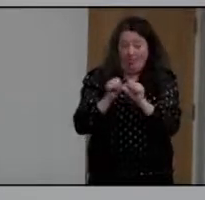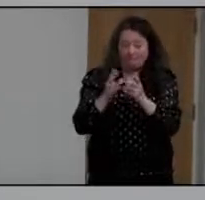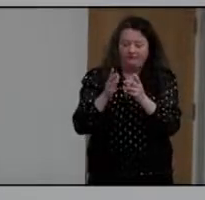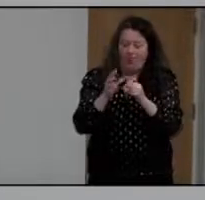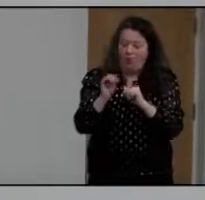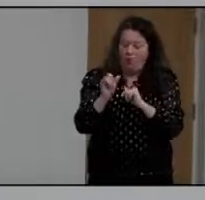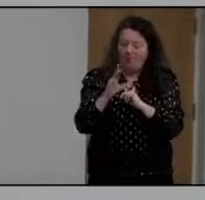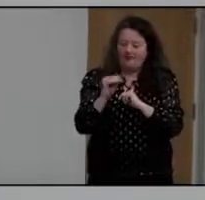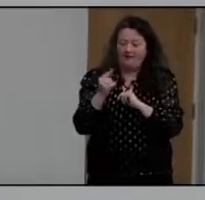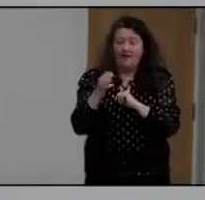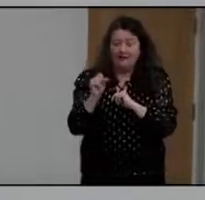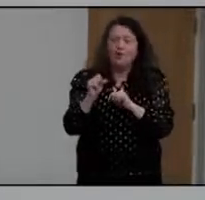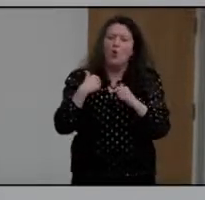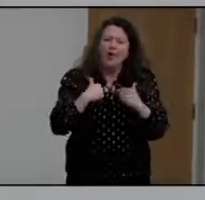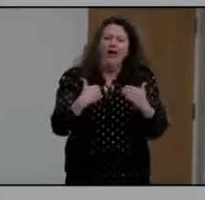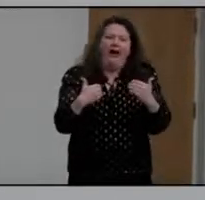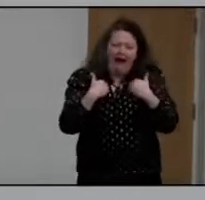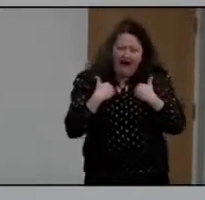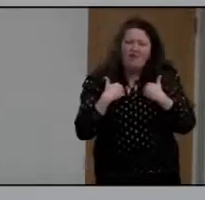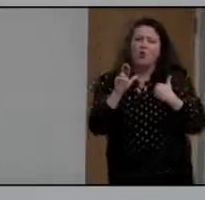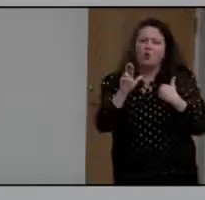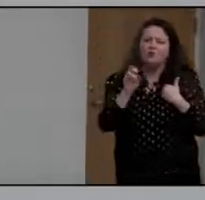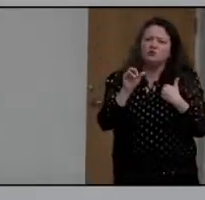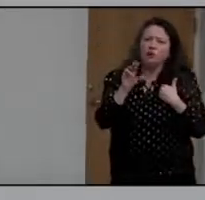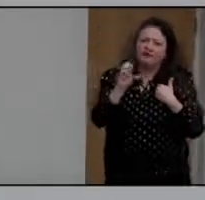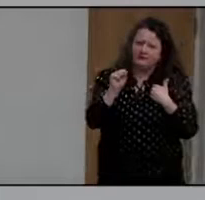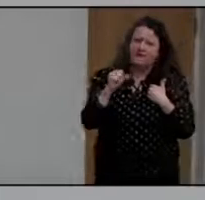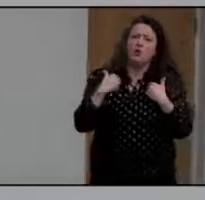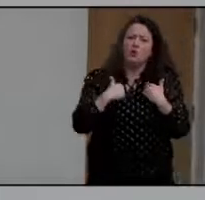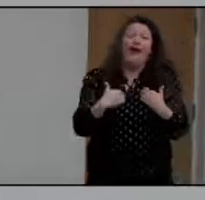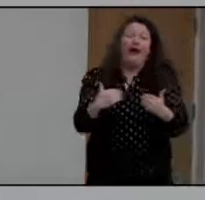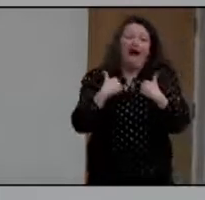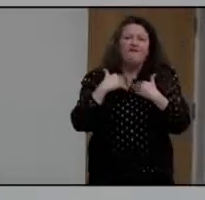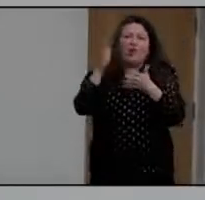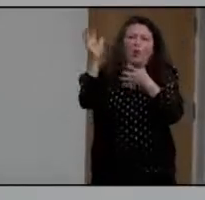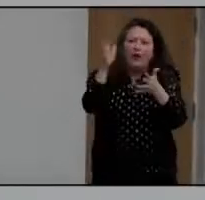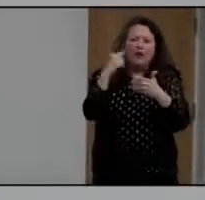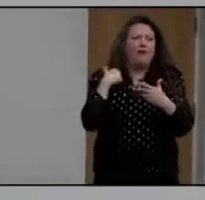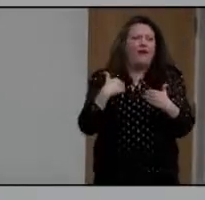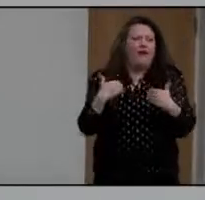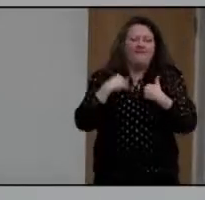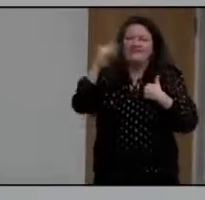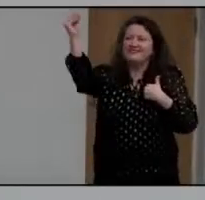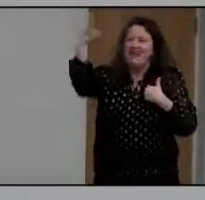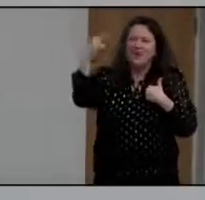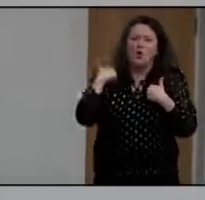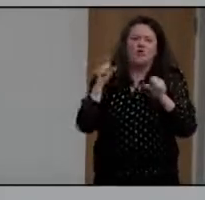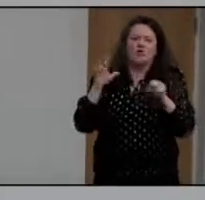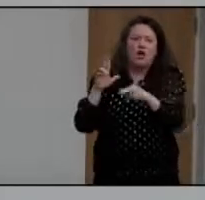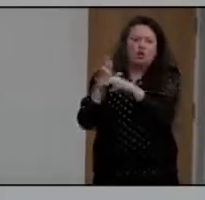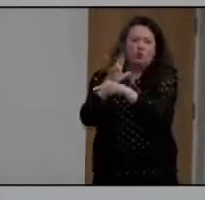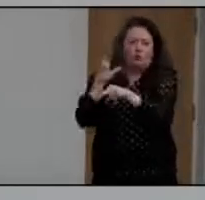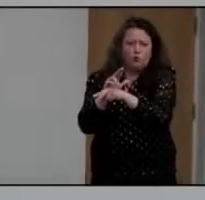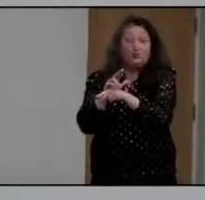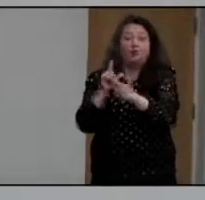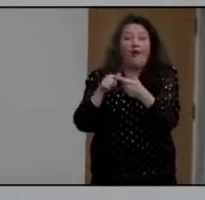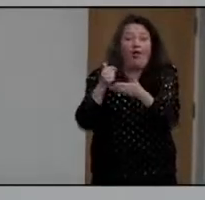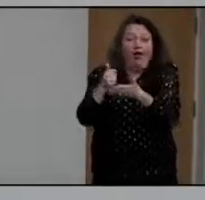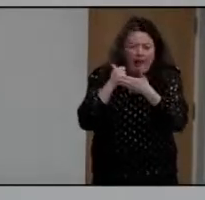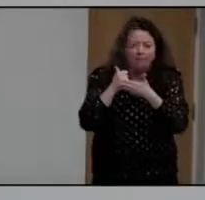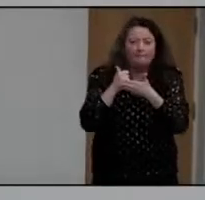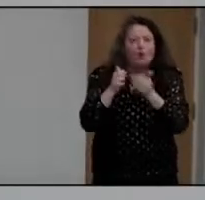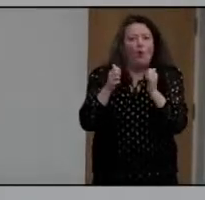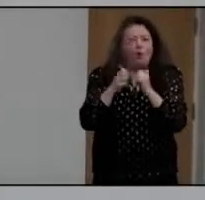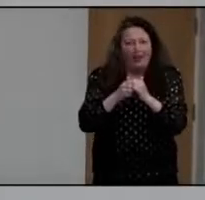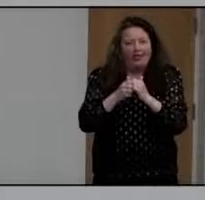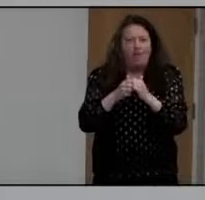have resources that could, we could tap into, renewable resources, to host some of these things here